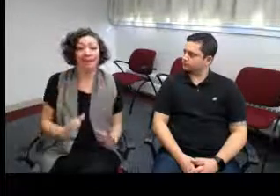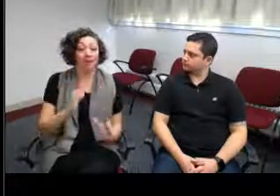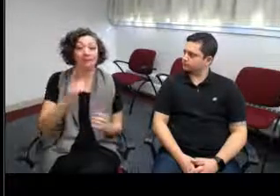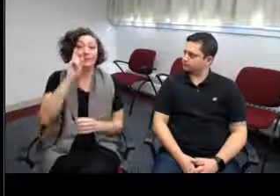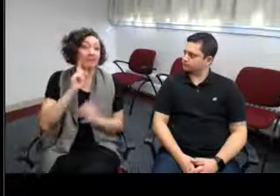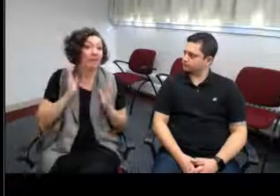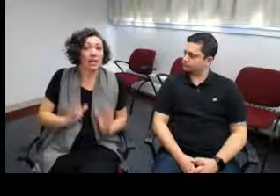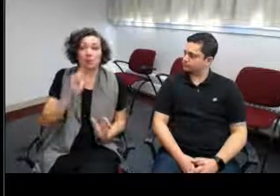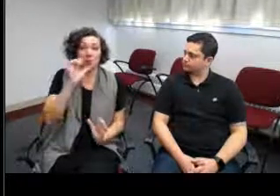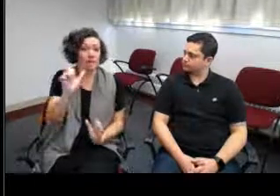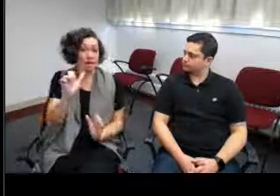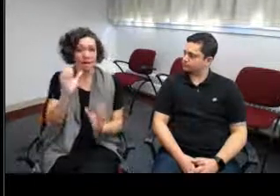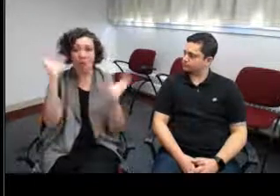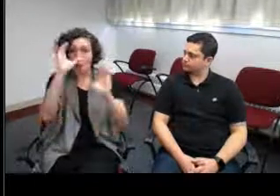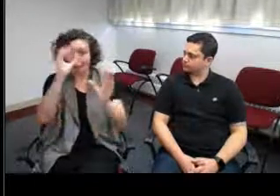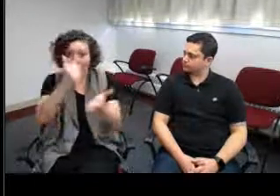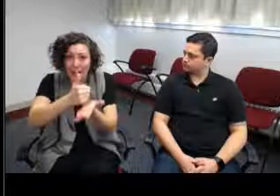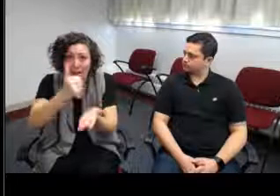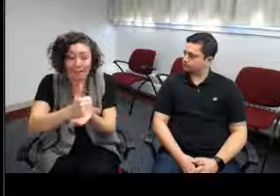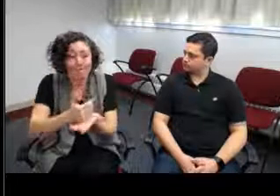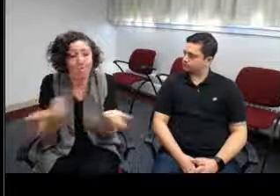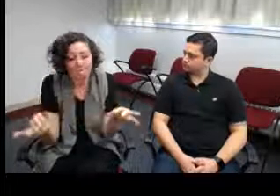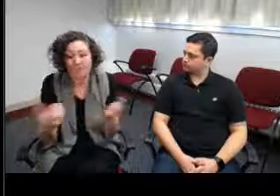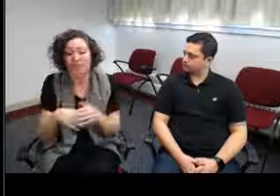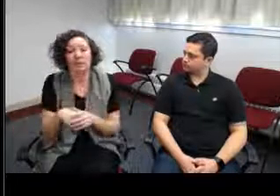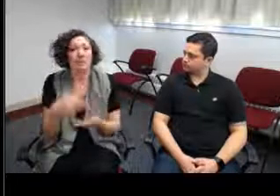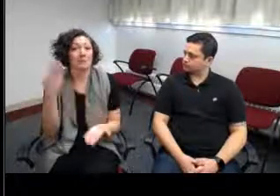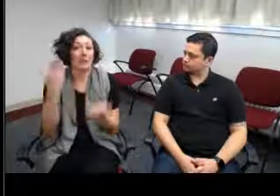fear. Could be that my deaf client,